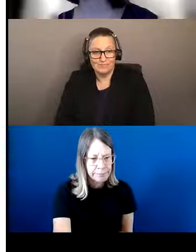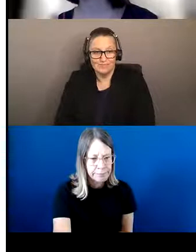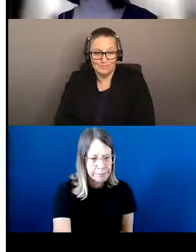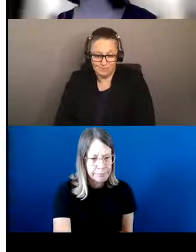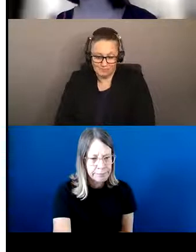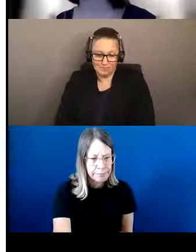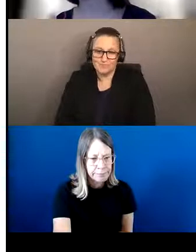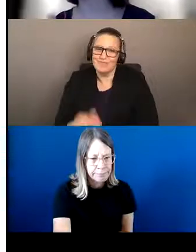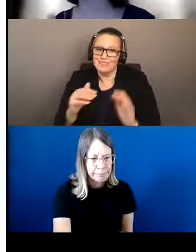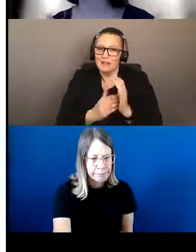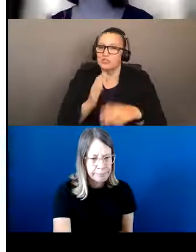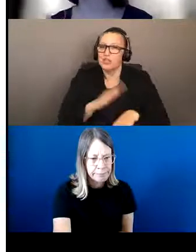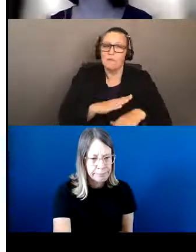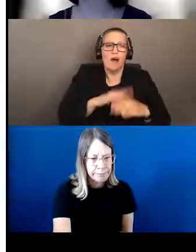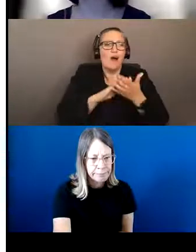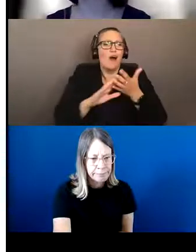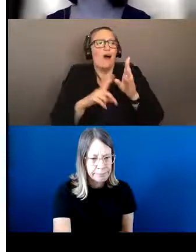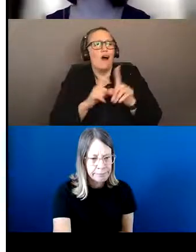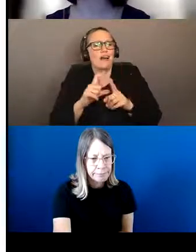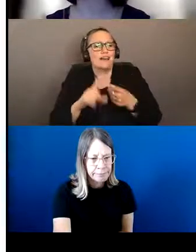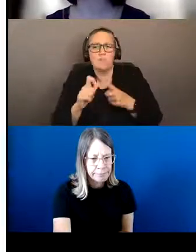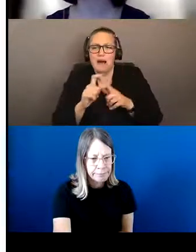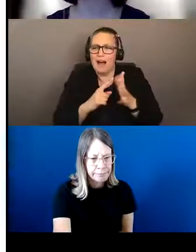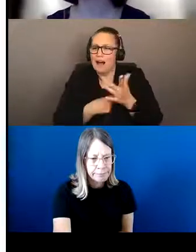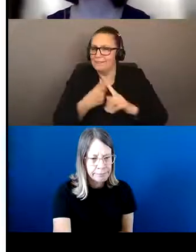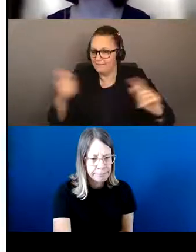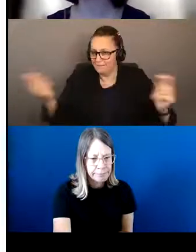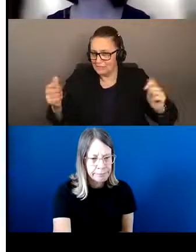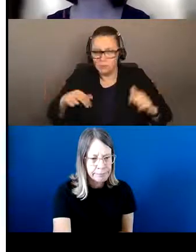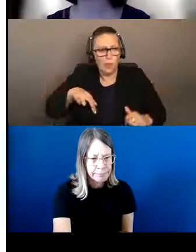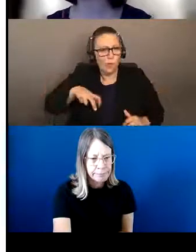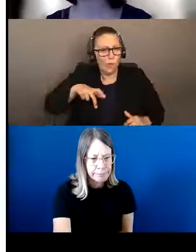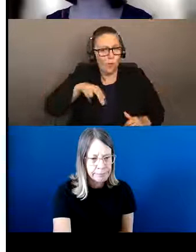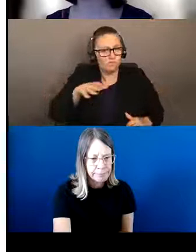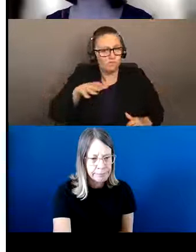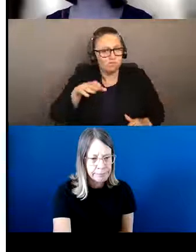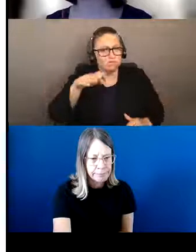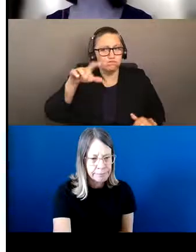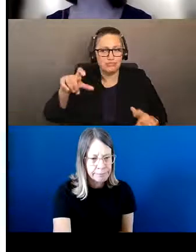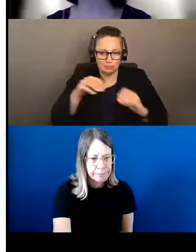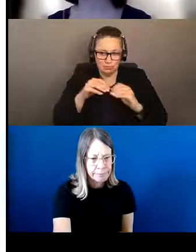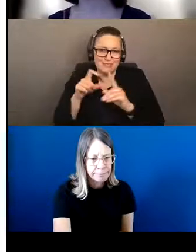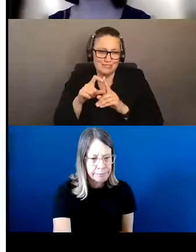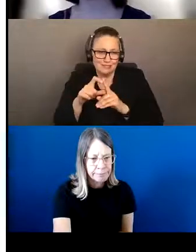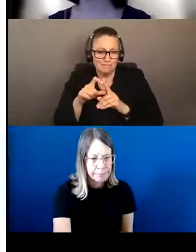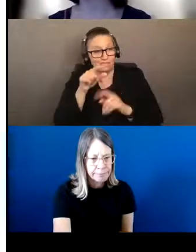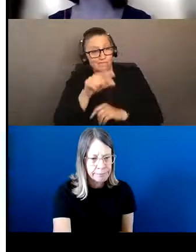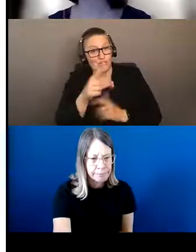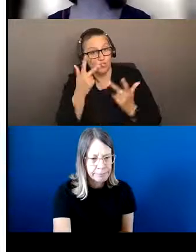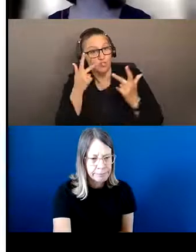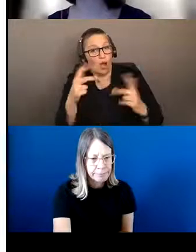It's now time to move on from Hyde Park and follow our feet onwards into the CBD. These 2 images reflect our theme